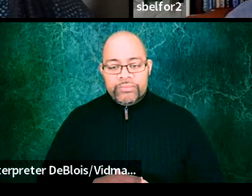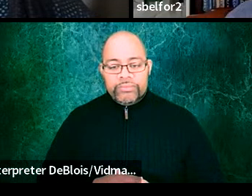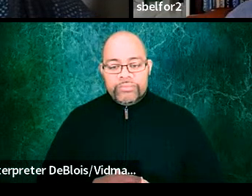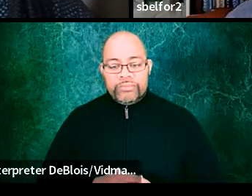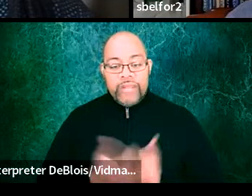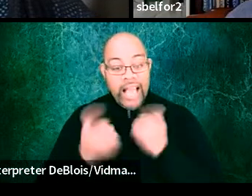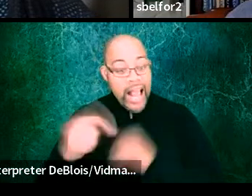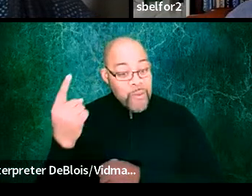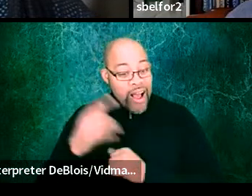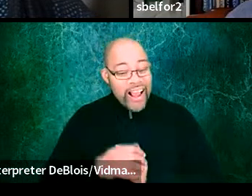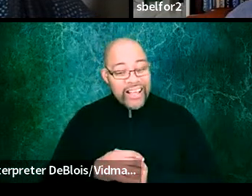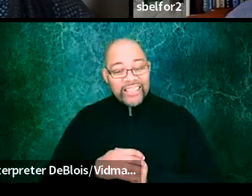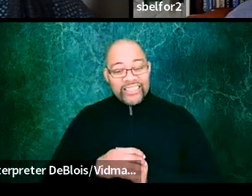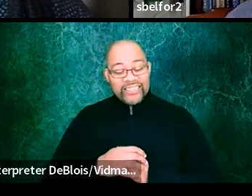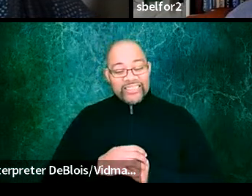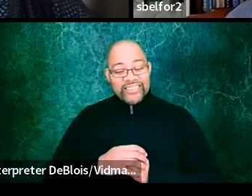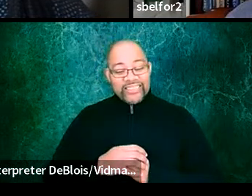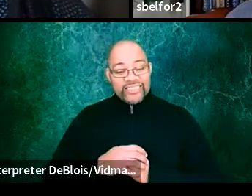Anybody?